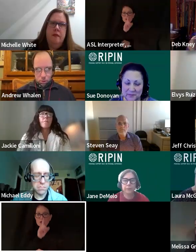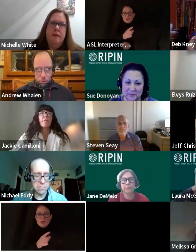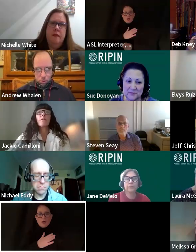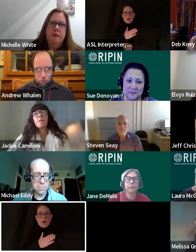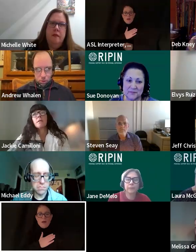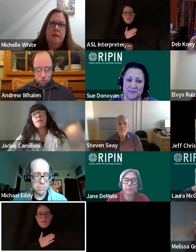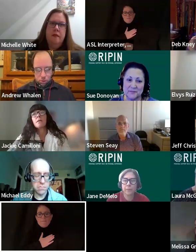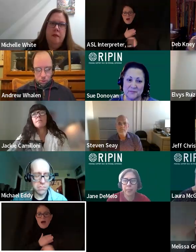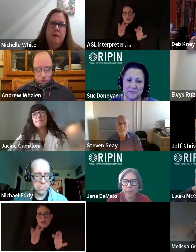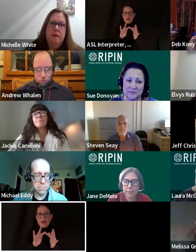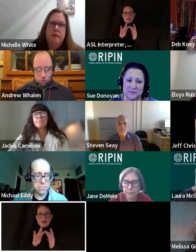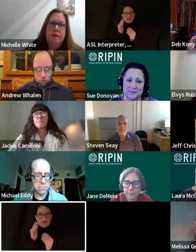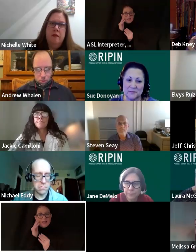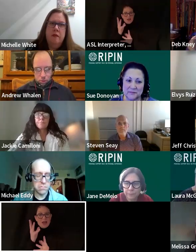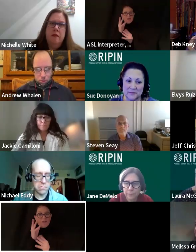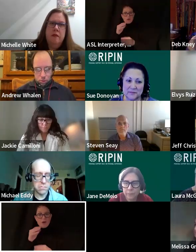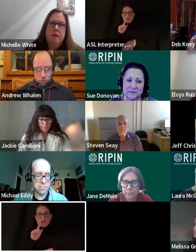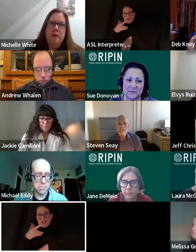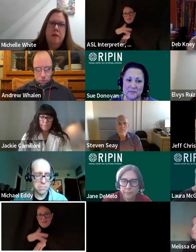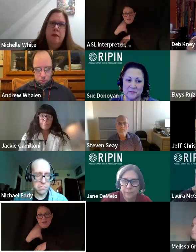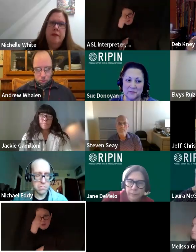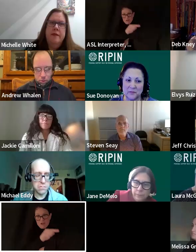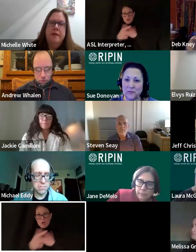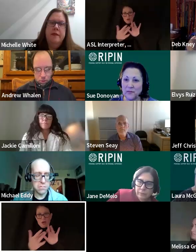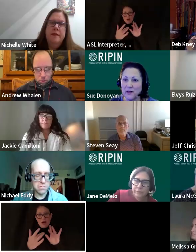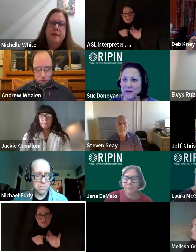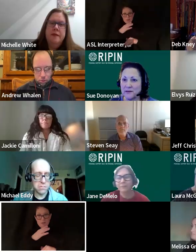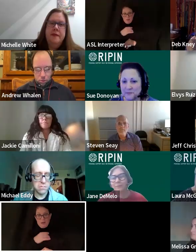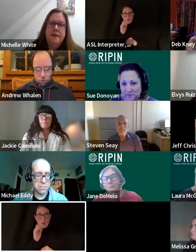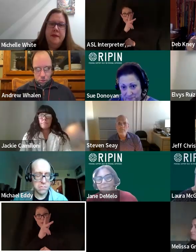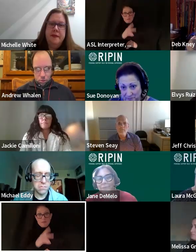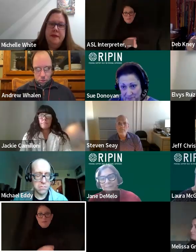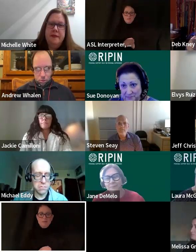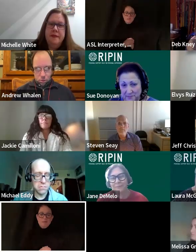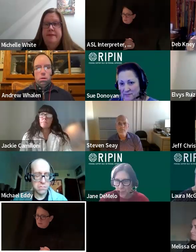my contact information is available.